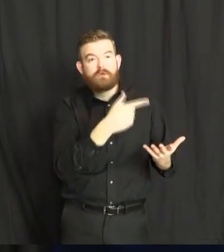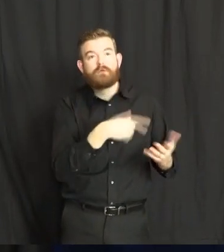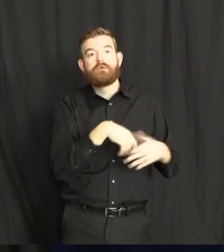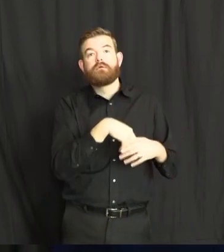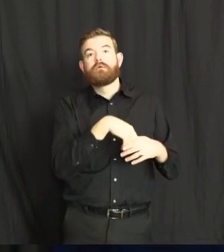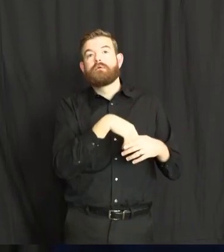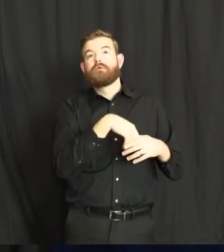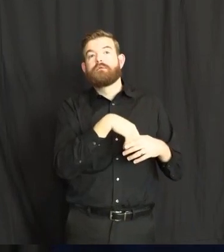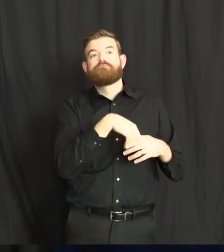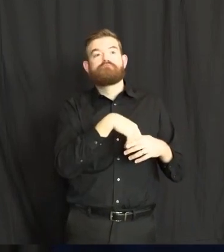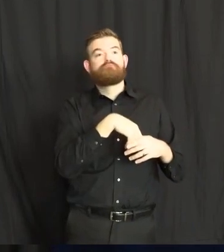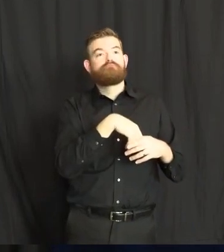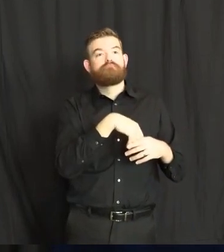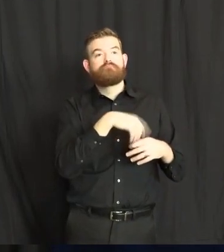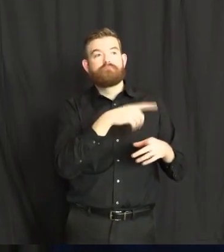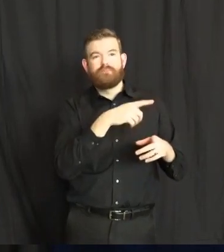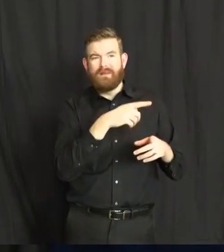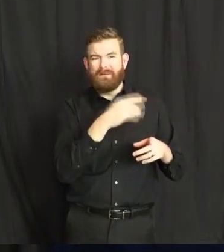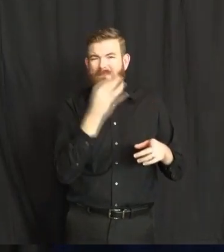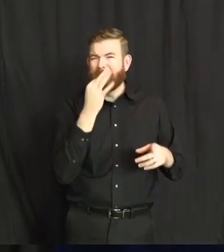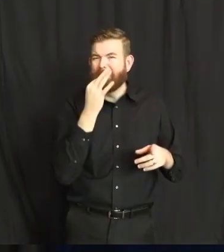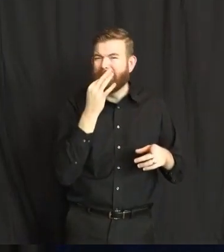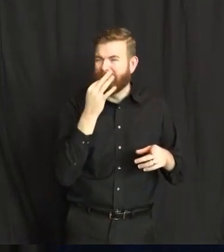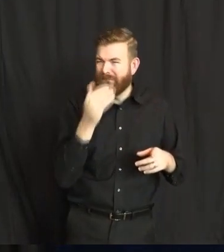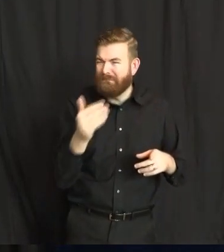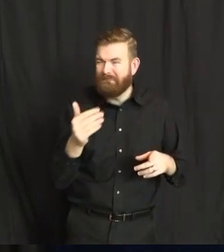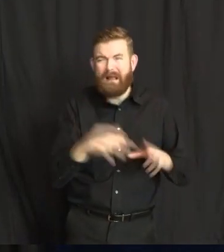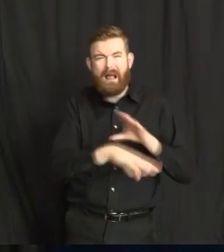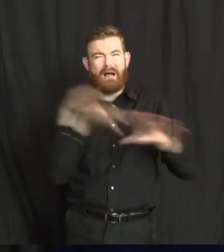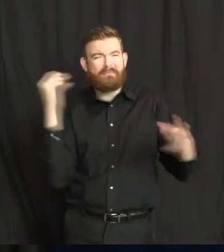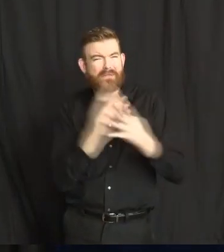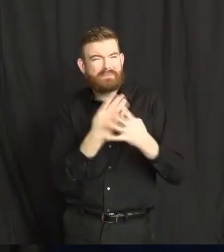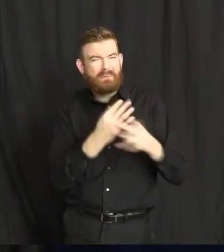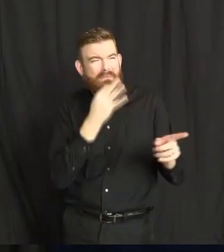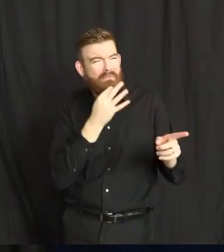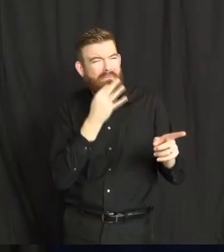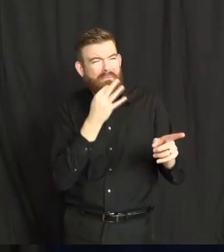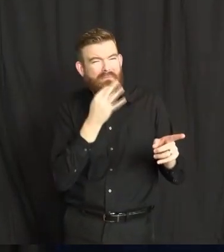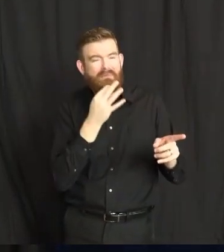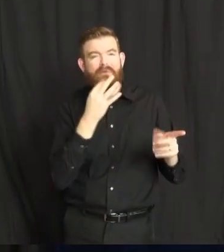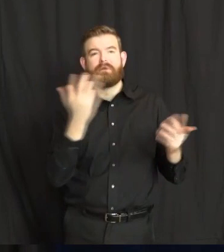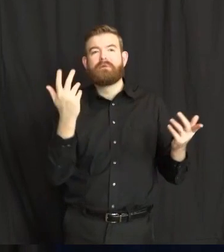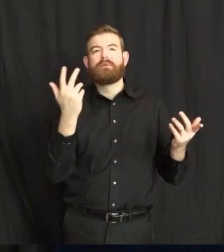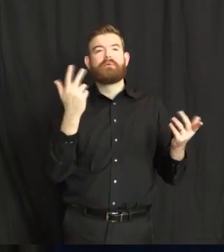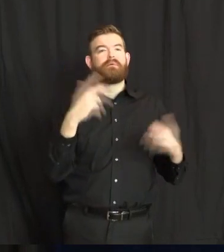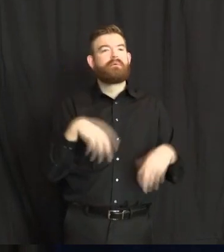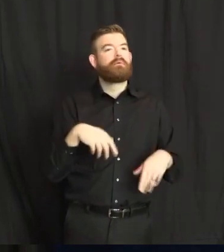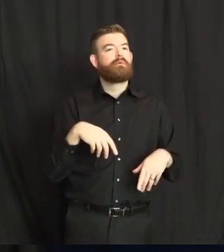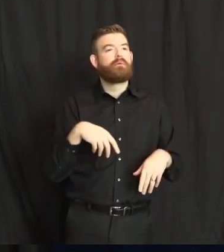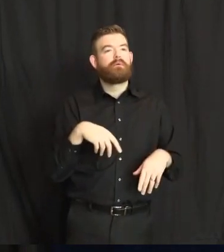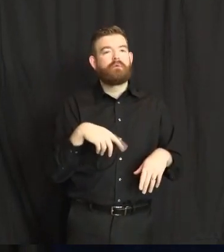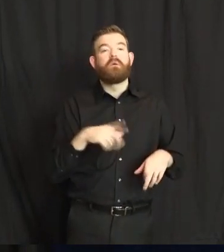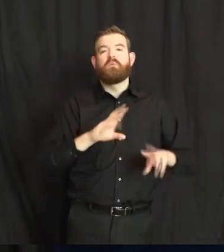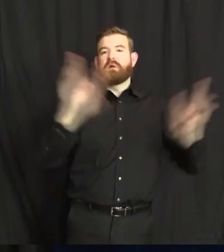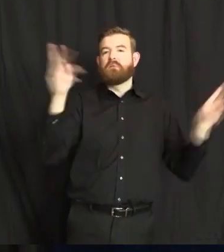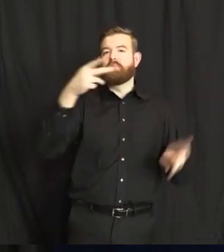for parole. Each case will be assessed by an emergency medical home confinement board that will